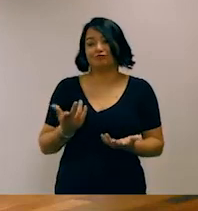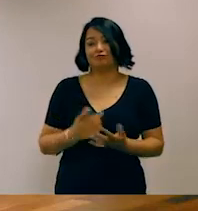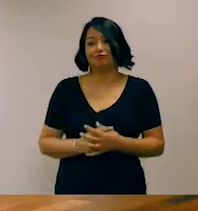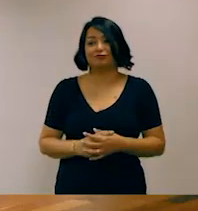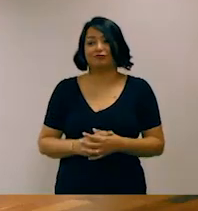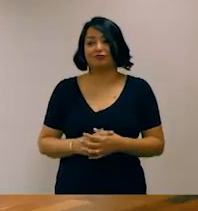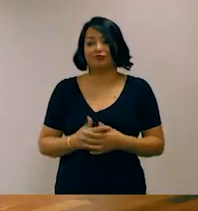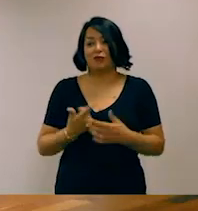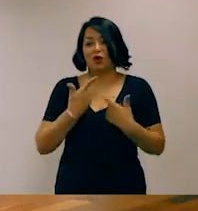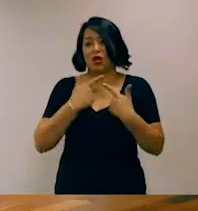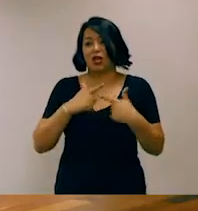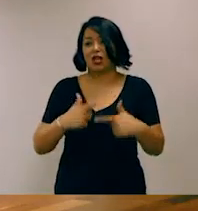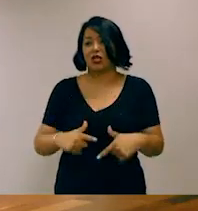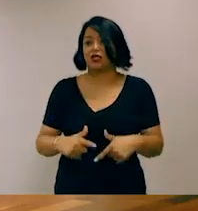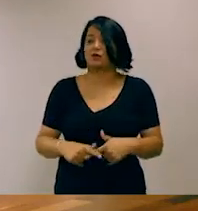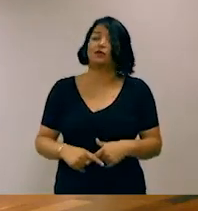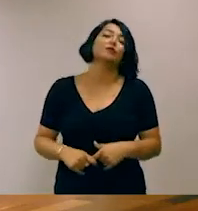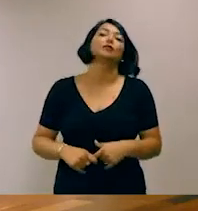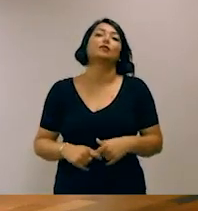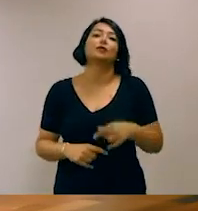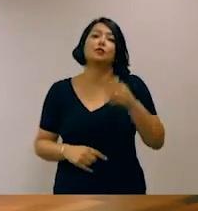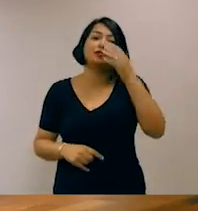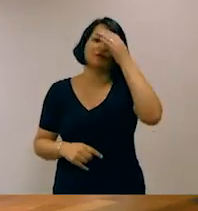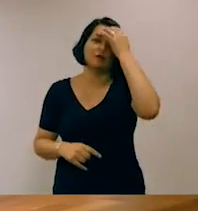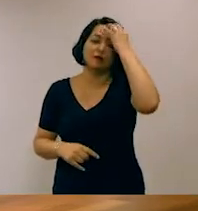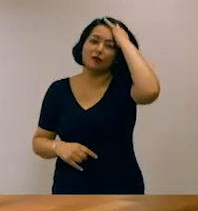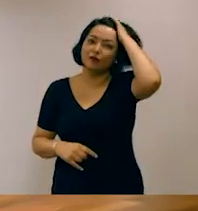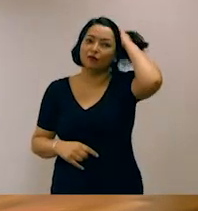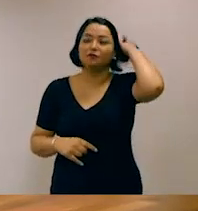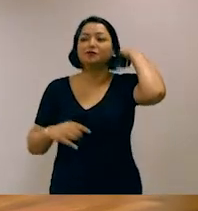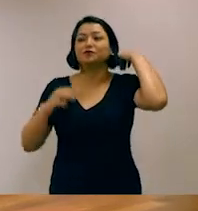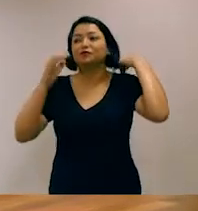Kat and Douglas, how do you train the